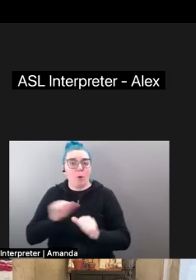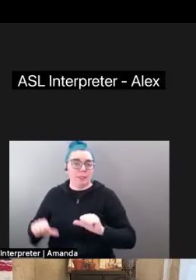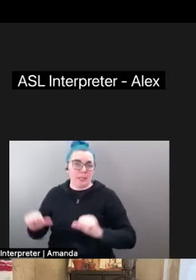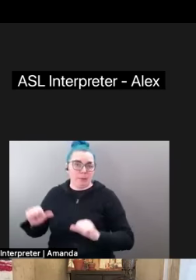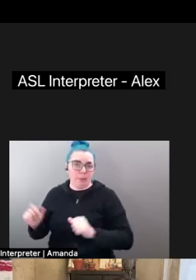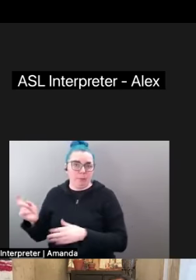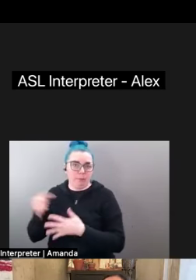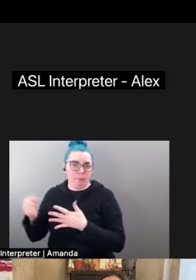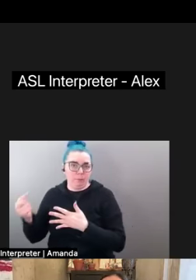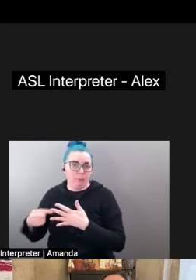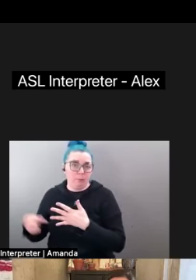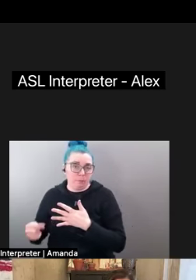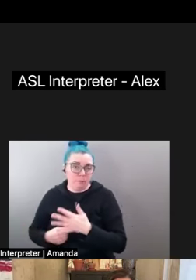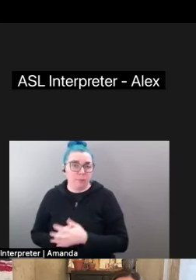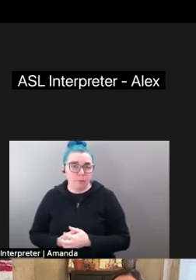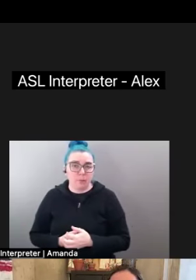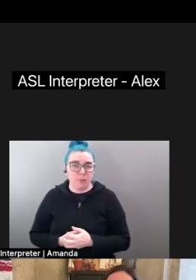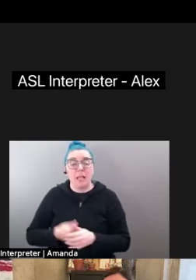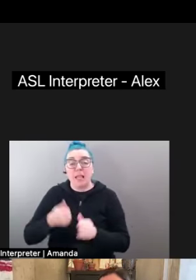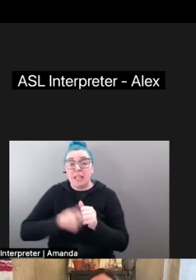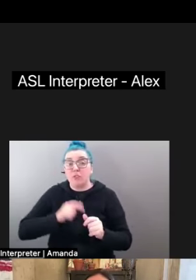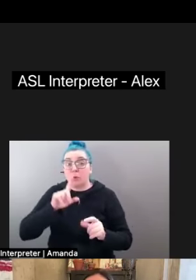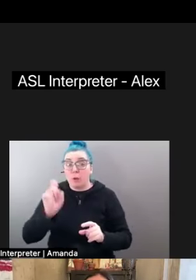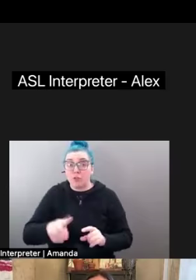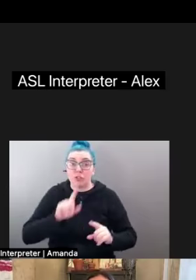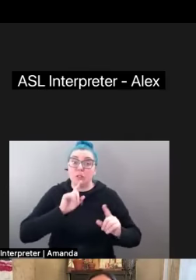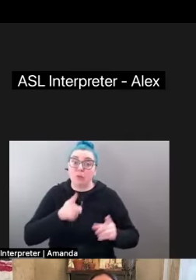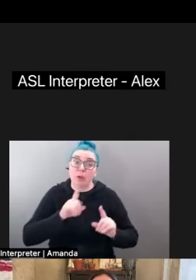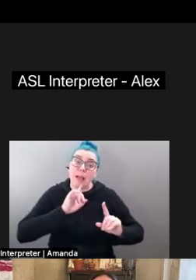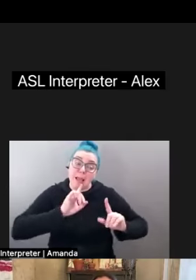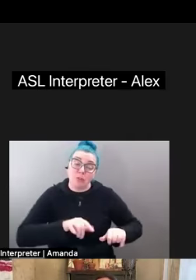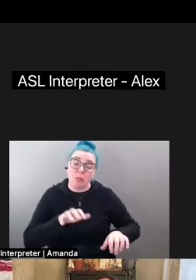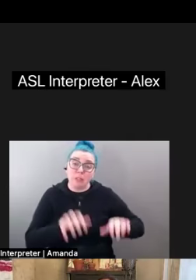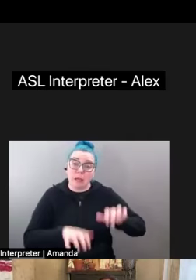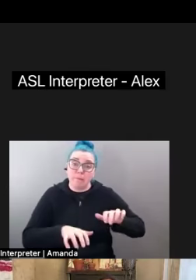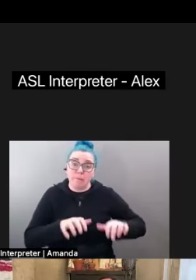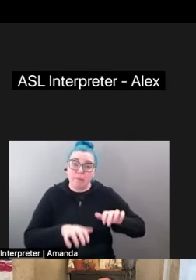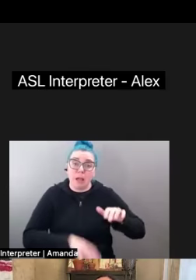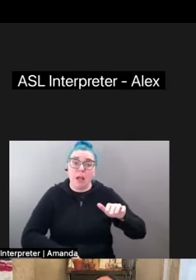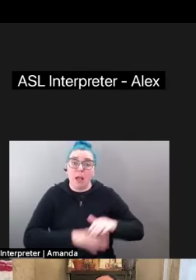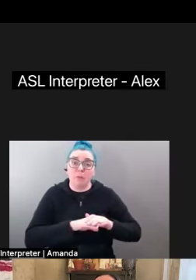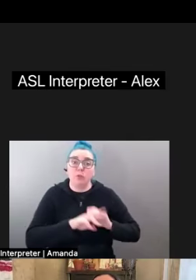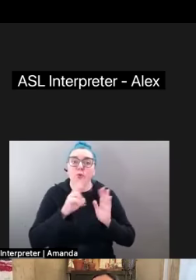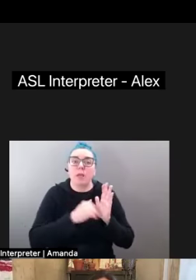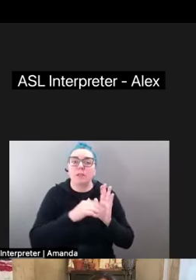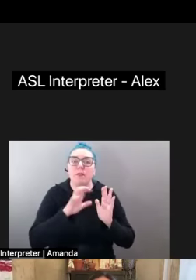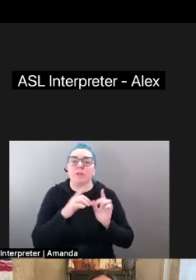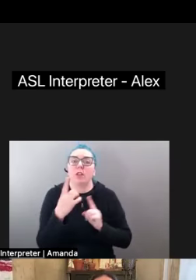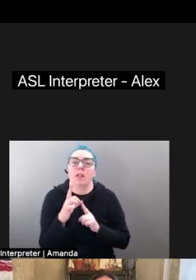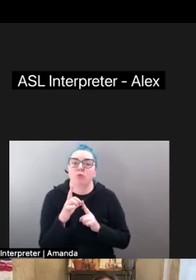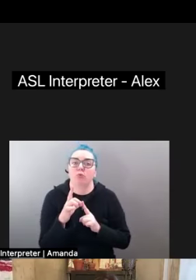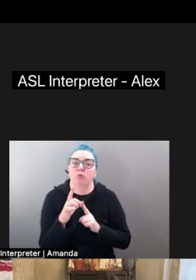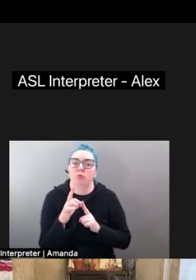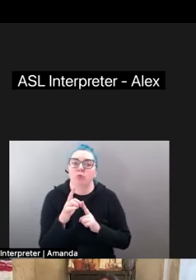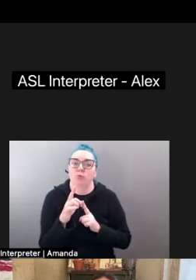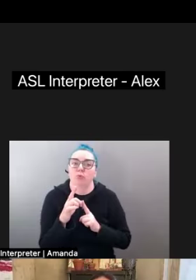2,500 characters per question. That's a rather high character count. We just wanted to leave it somewhat open-ended in